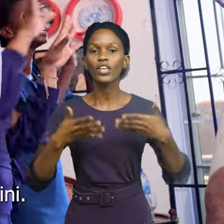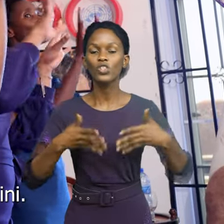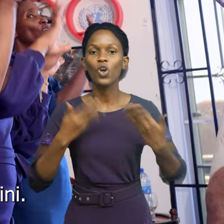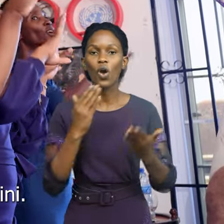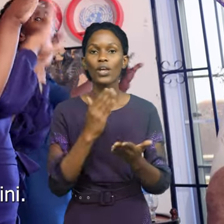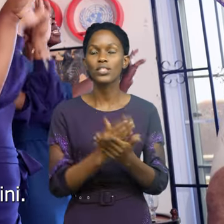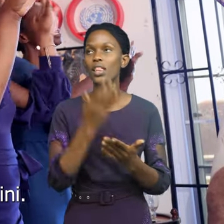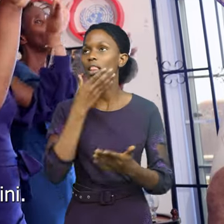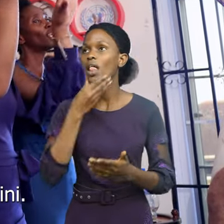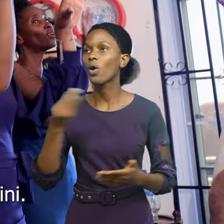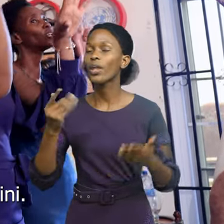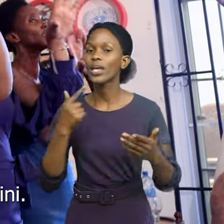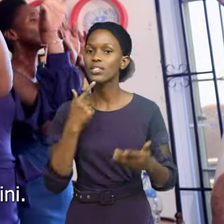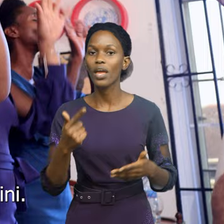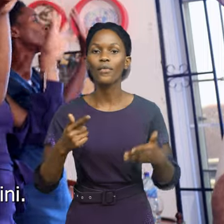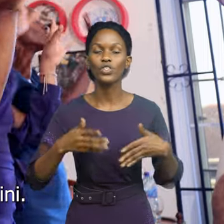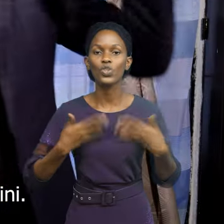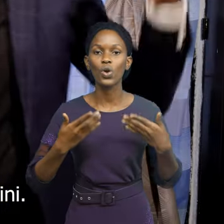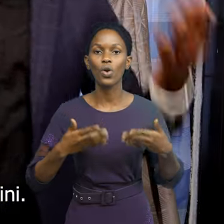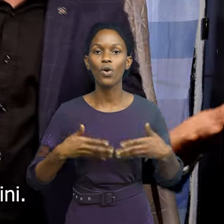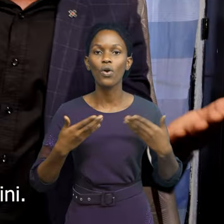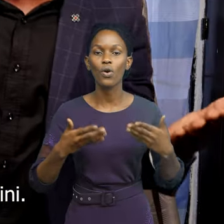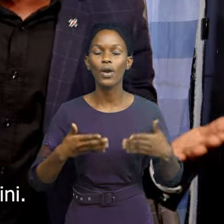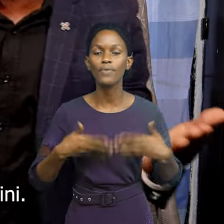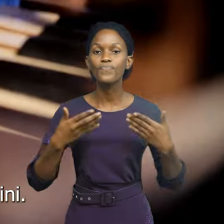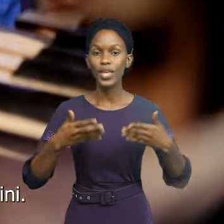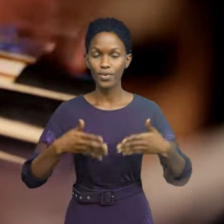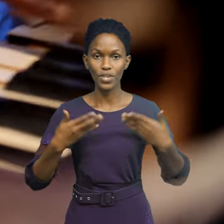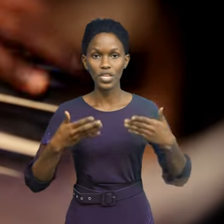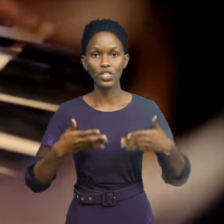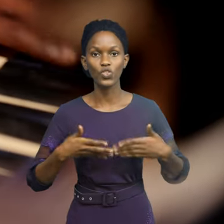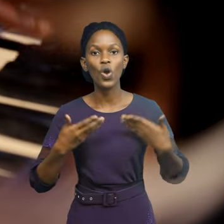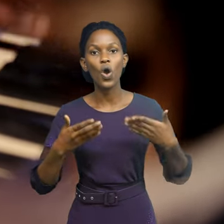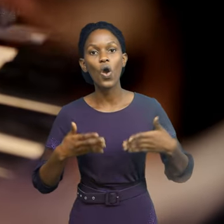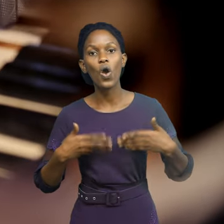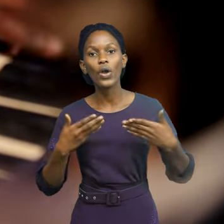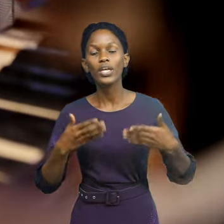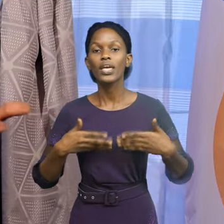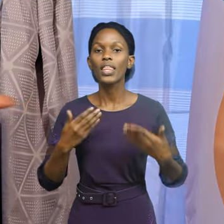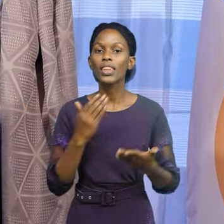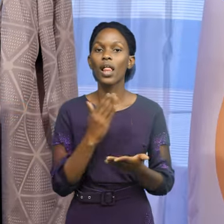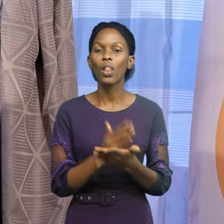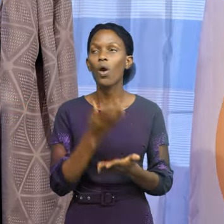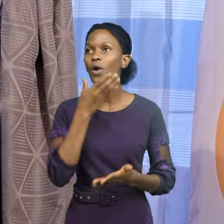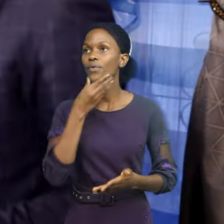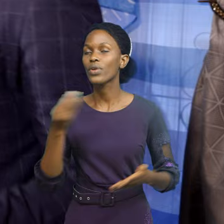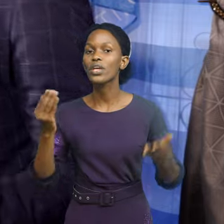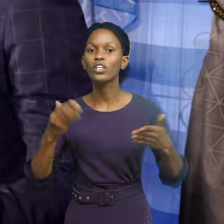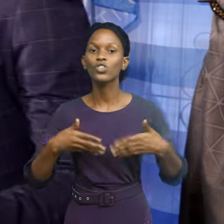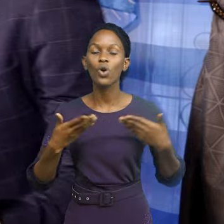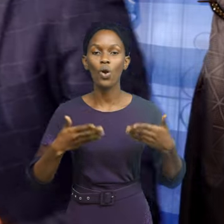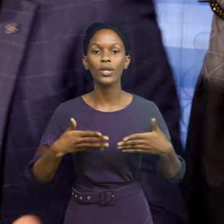everlasting. Rejoice in the Lord, I say rejoice, I say rejoice, rejoice in the